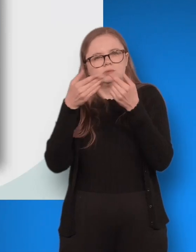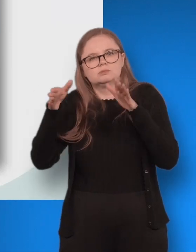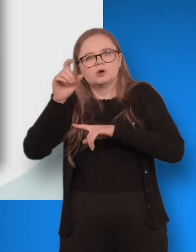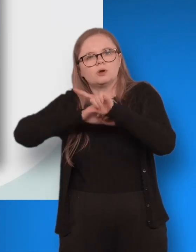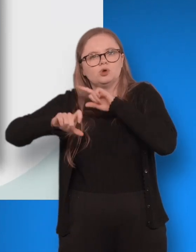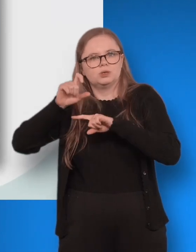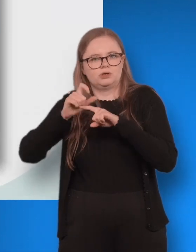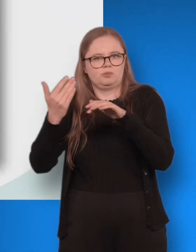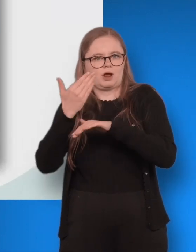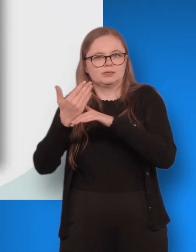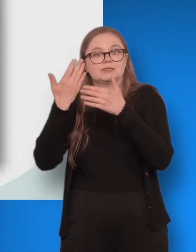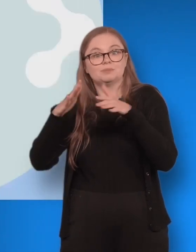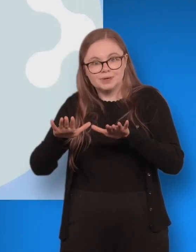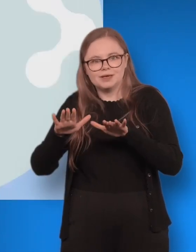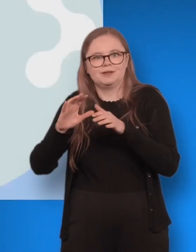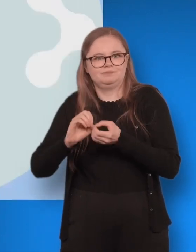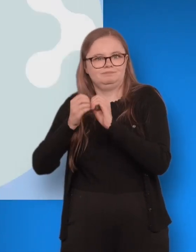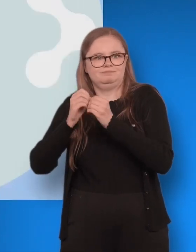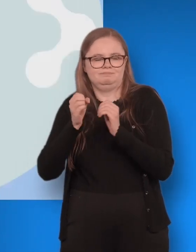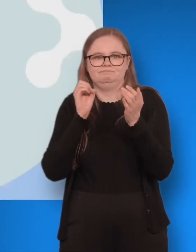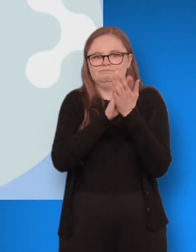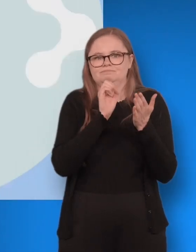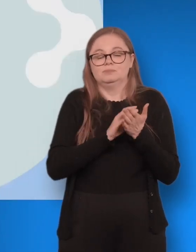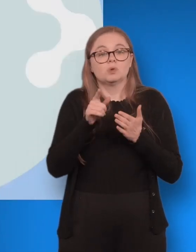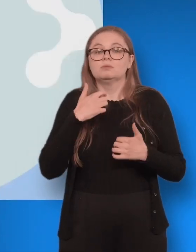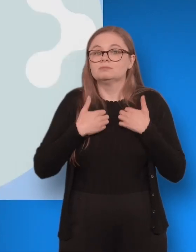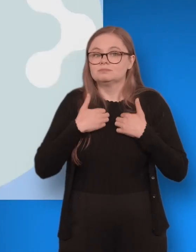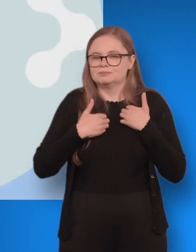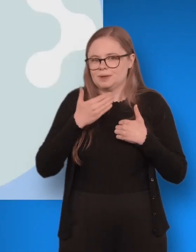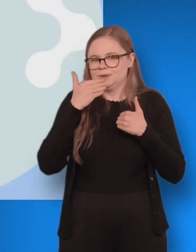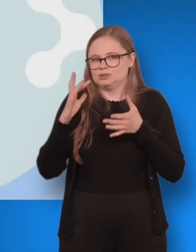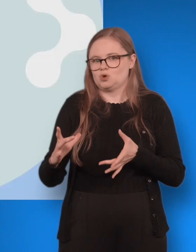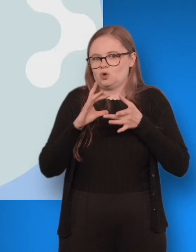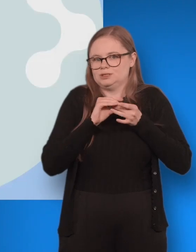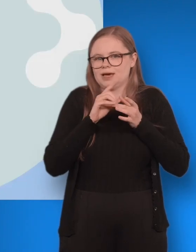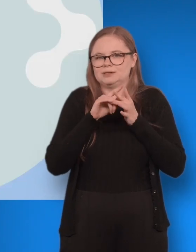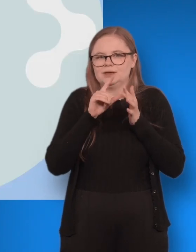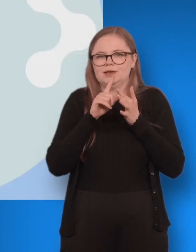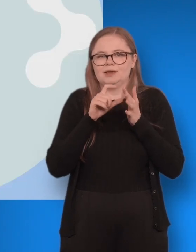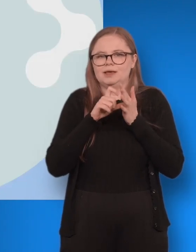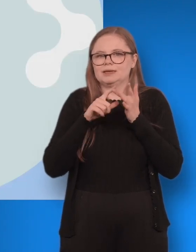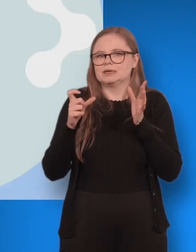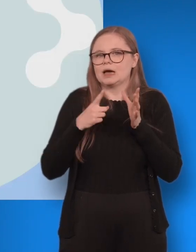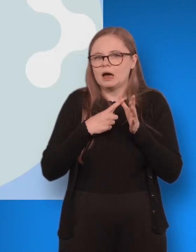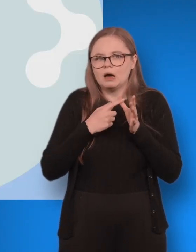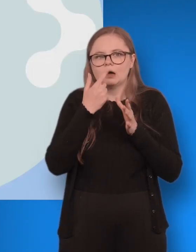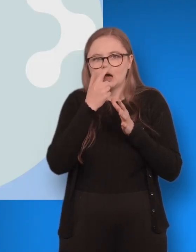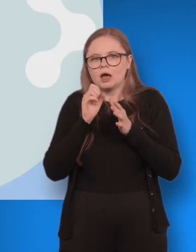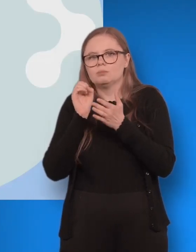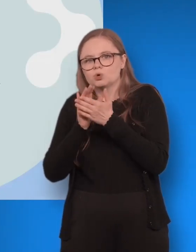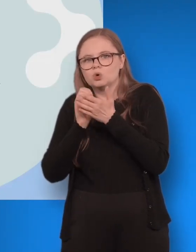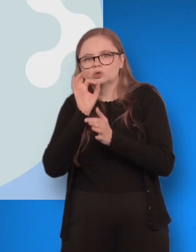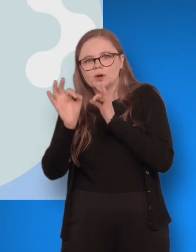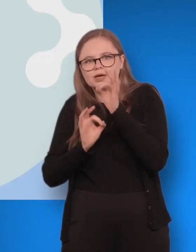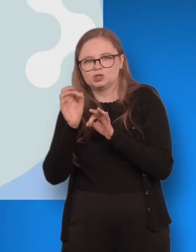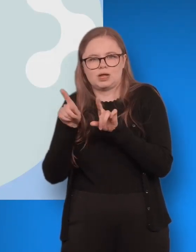on. If you're interested in anything more about this, then please do get in touch with the EDICa caucus, post questions in the chat, and we'll pick